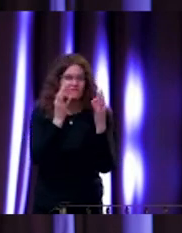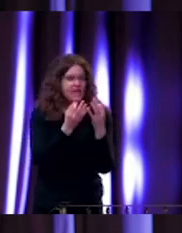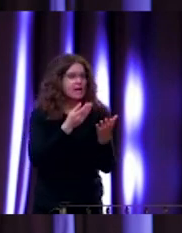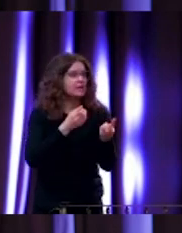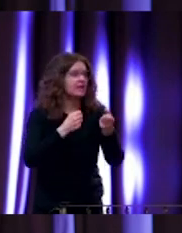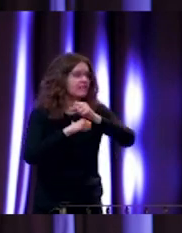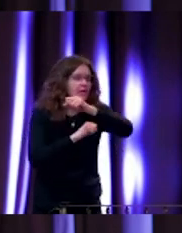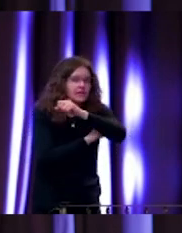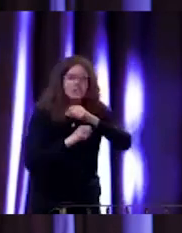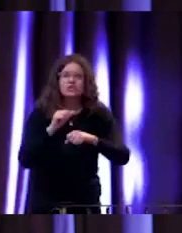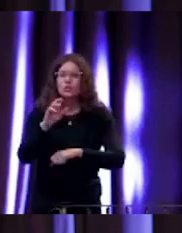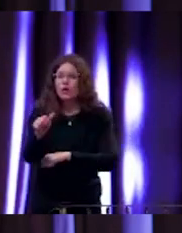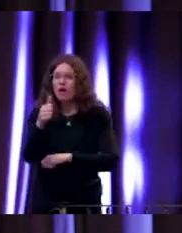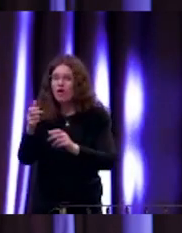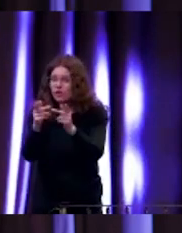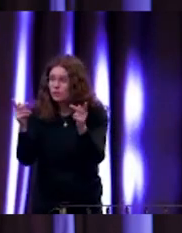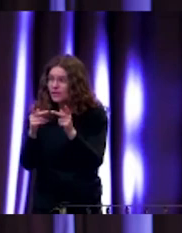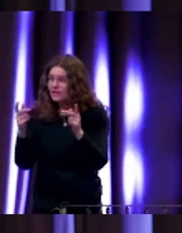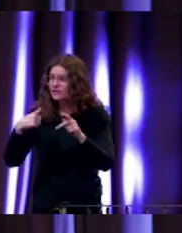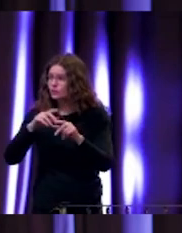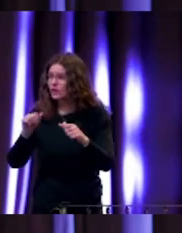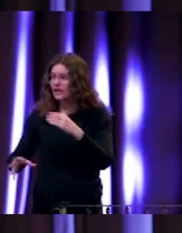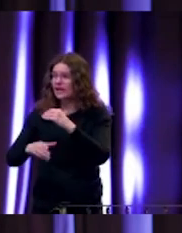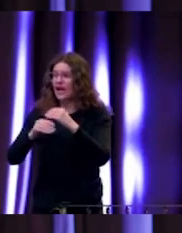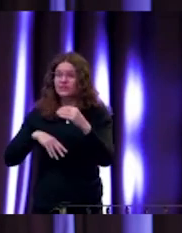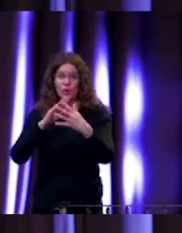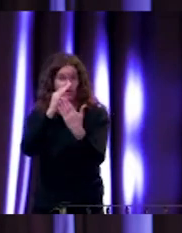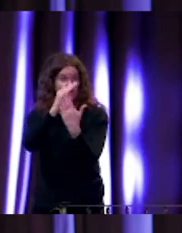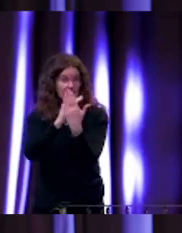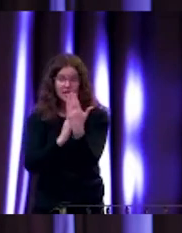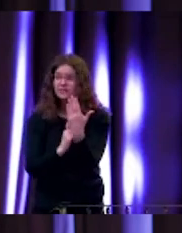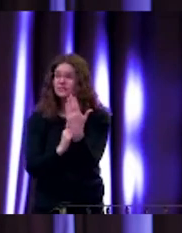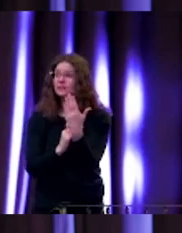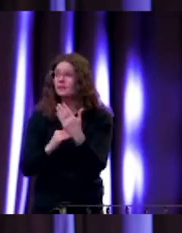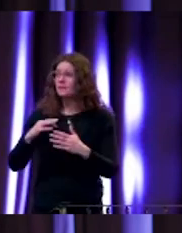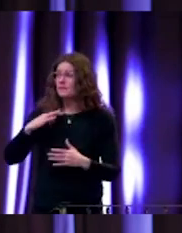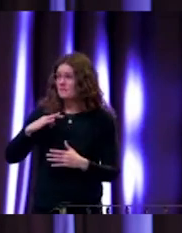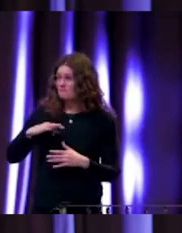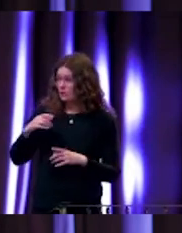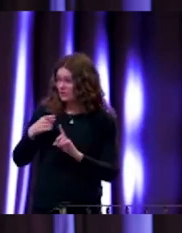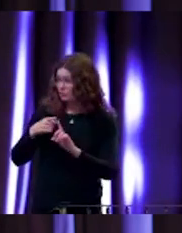add to our lists, bonus points if they're like music, but